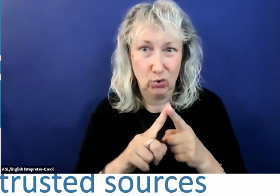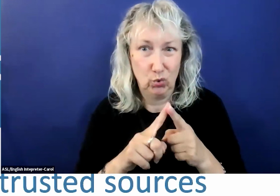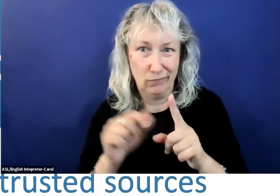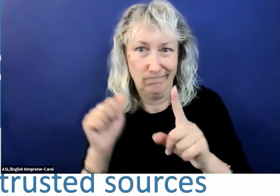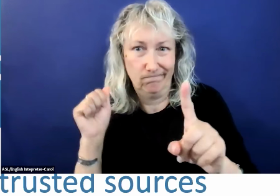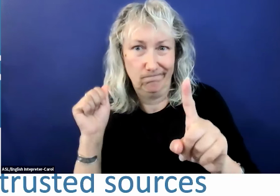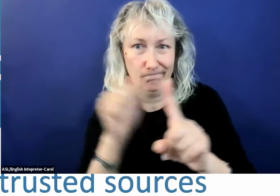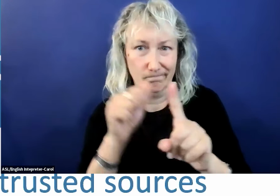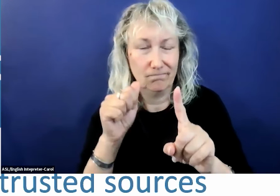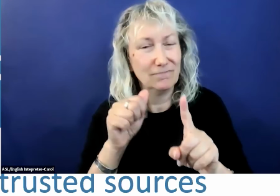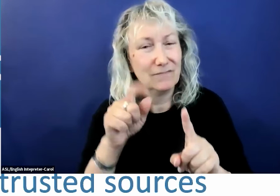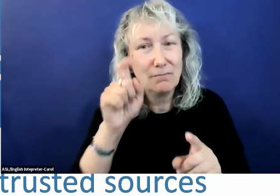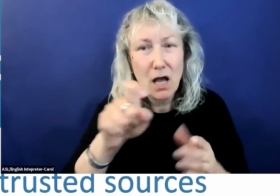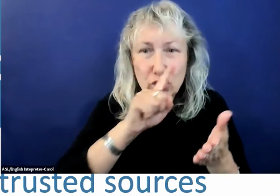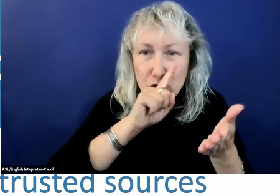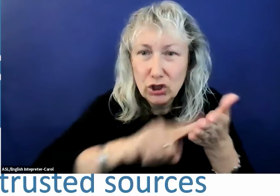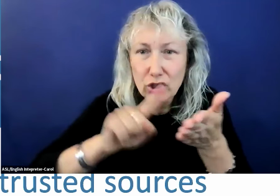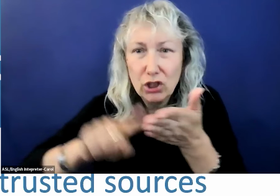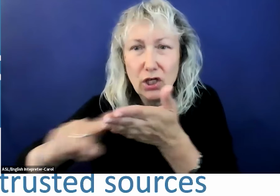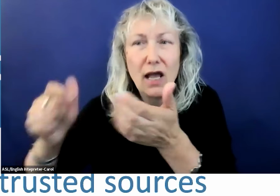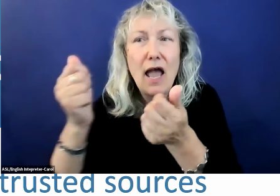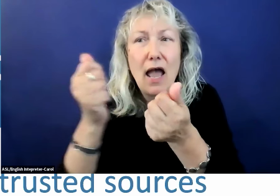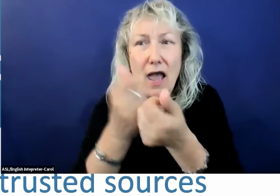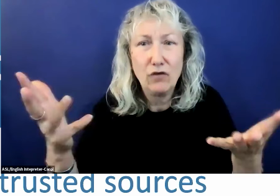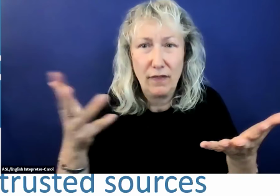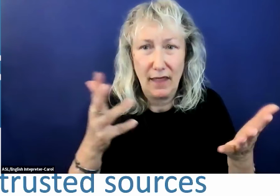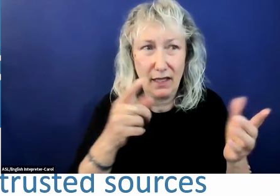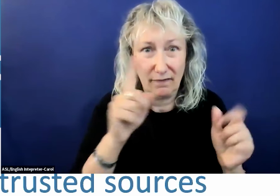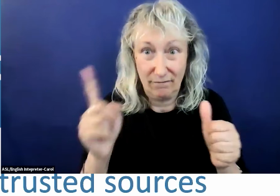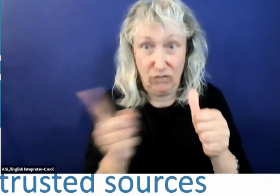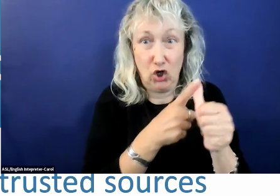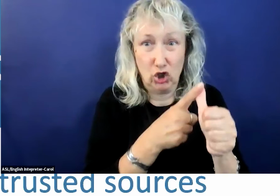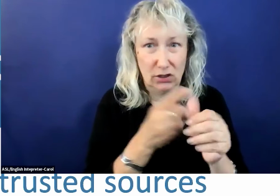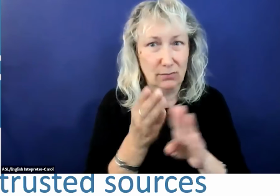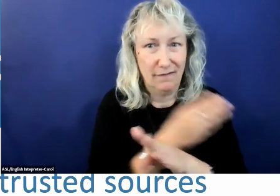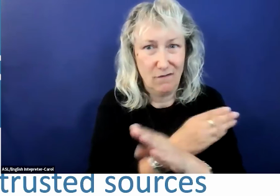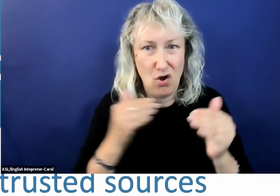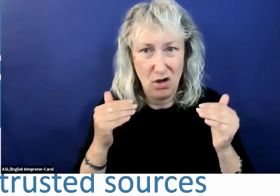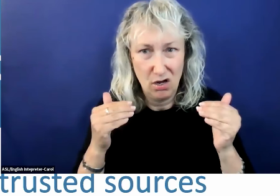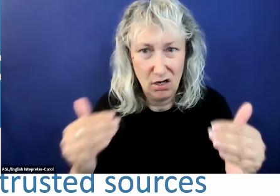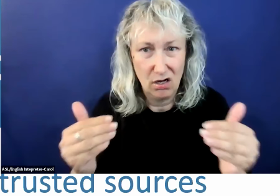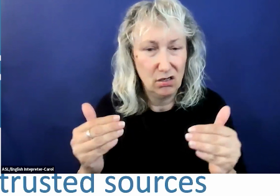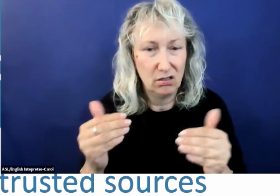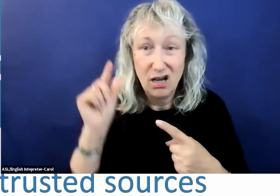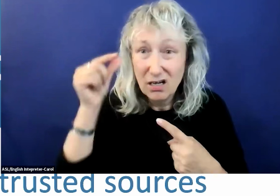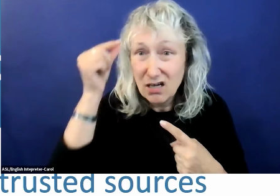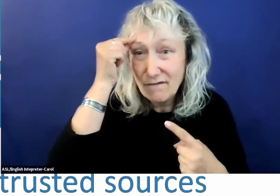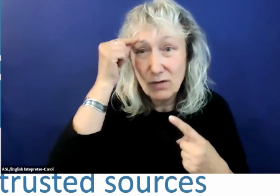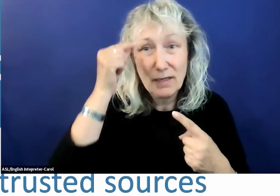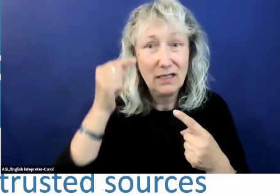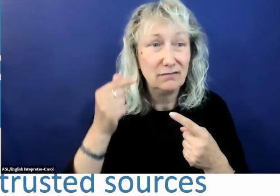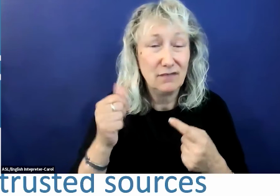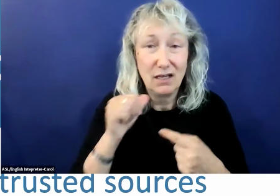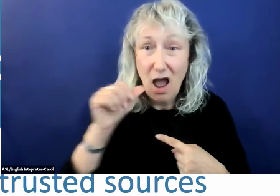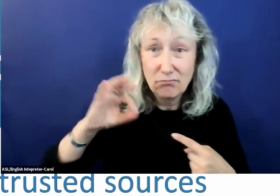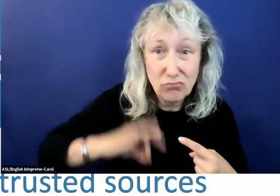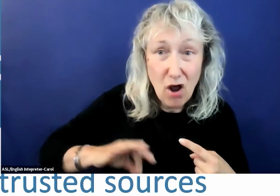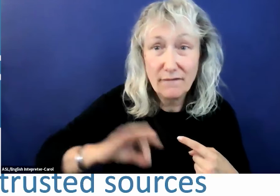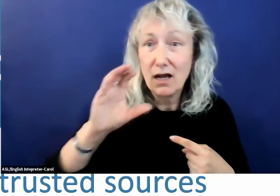really important to verify information from trusted sources, including government agencies,